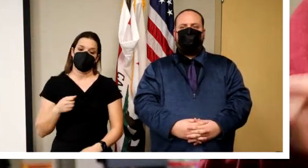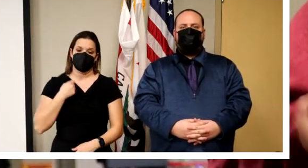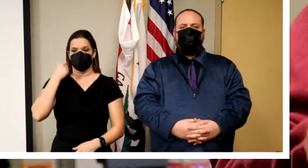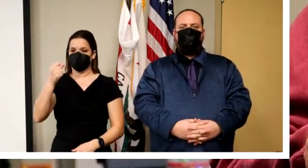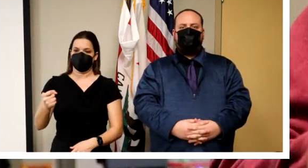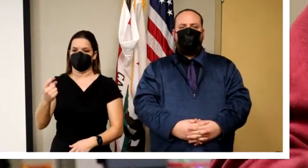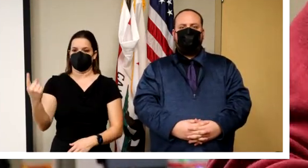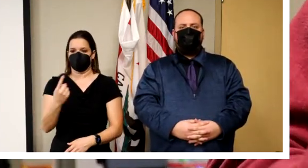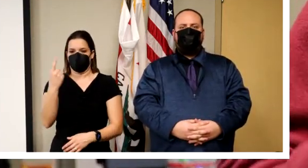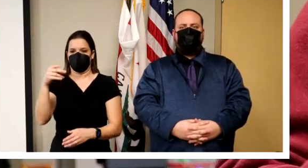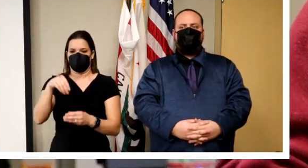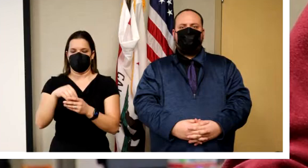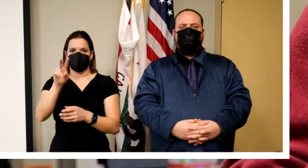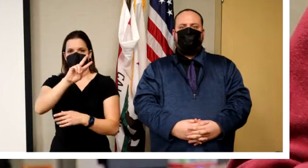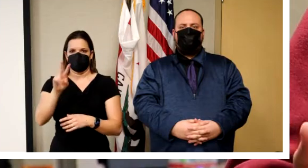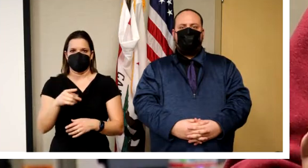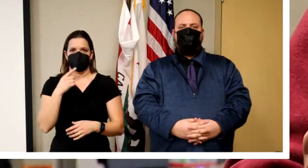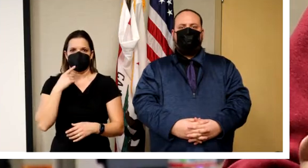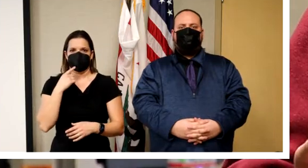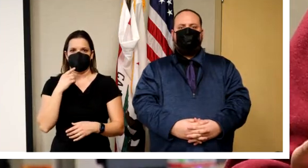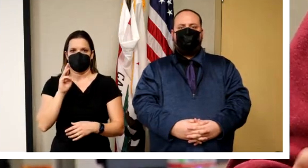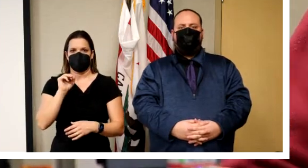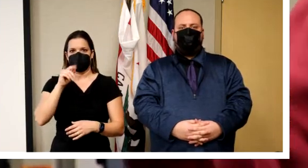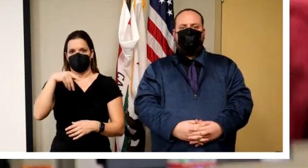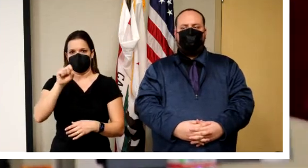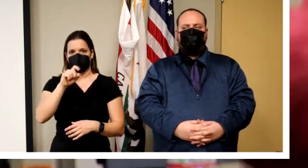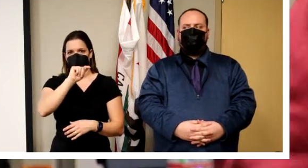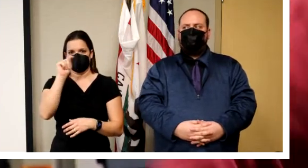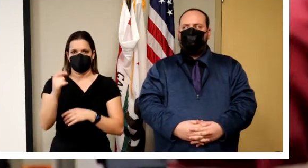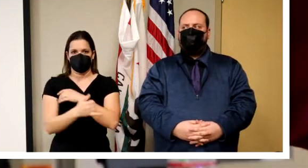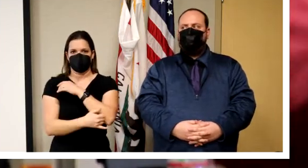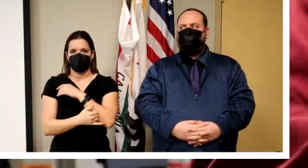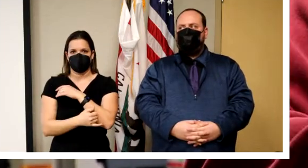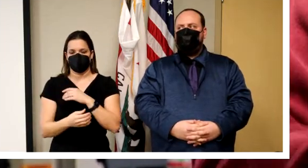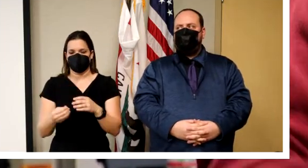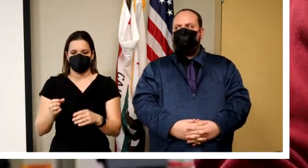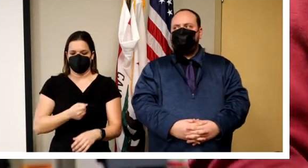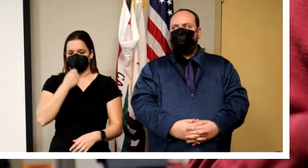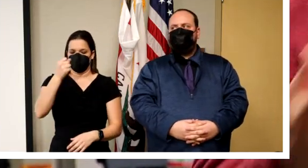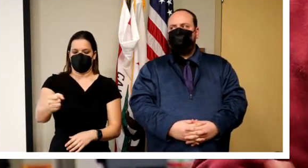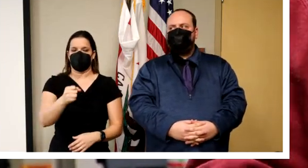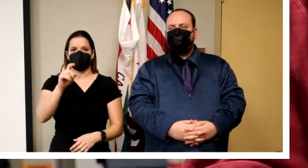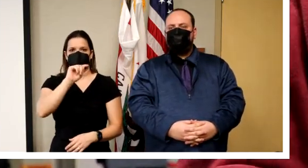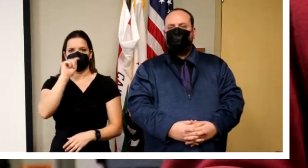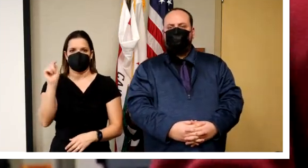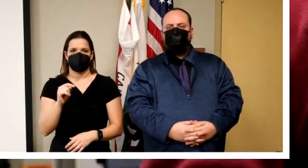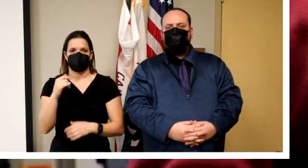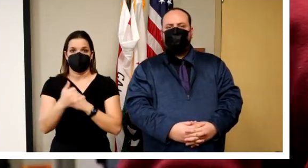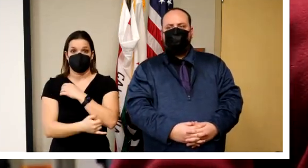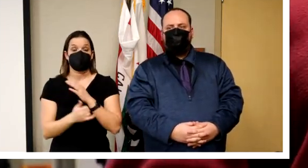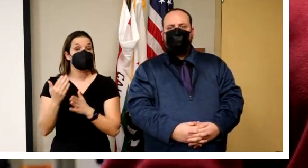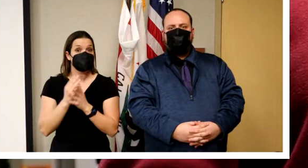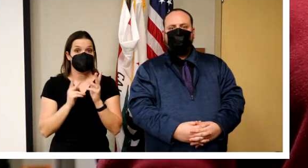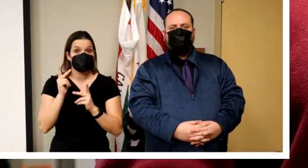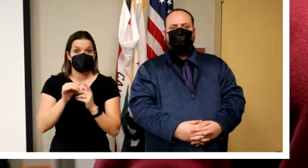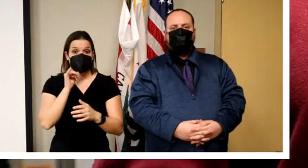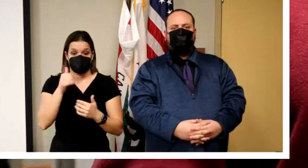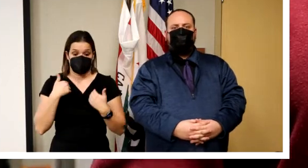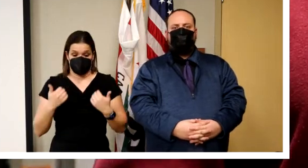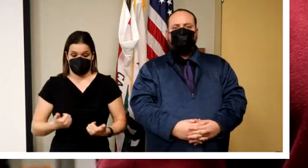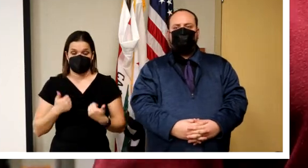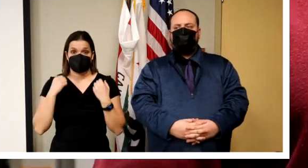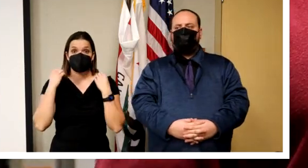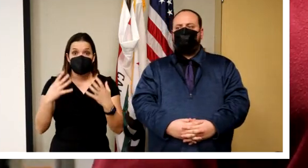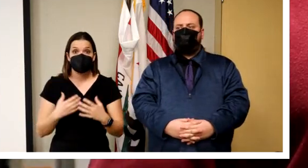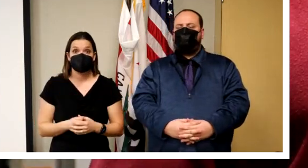me somewhere in Visalia. And if all they say is Matt's from Tulare County, they randomly put me in Tulare County. And some of these people, they don't even addresses for at